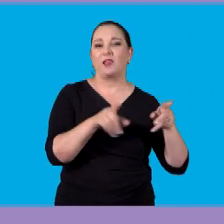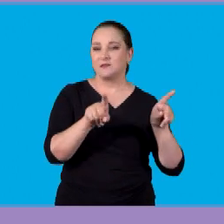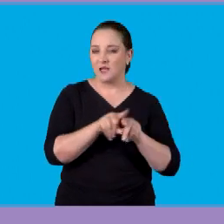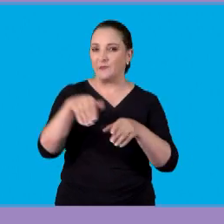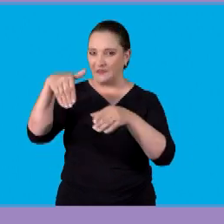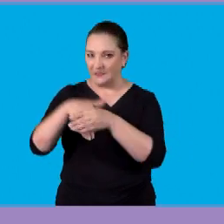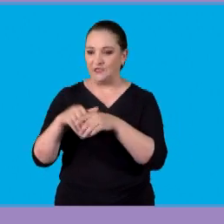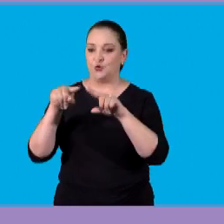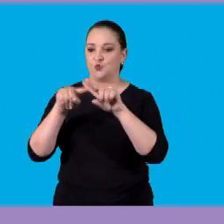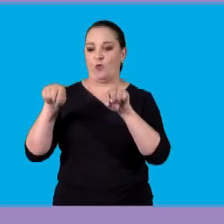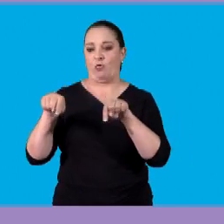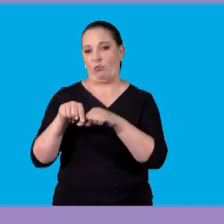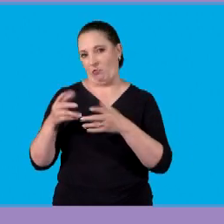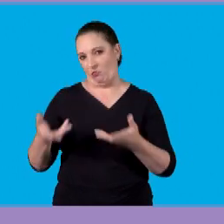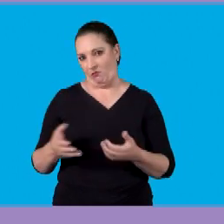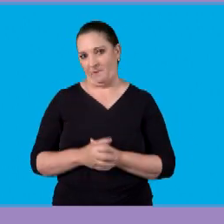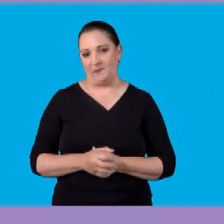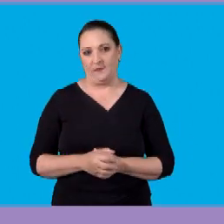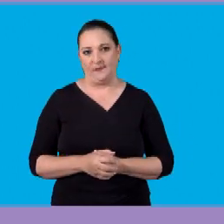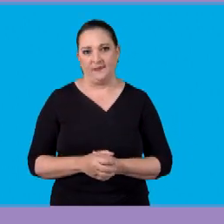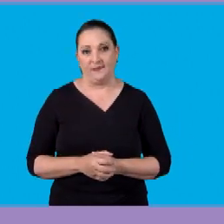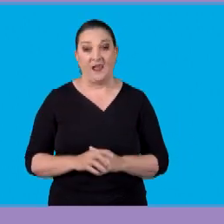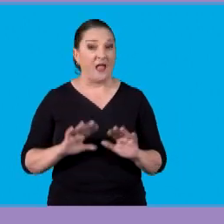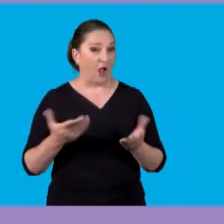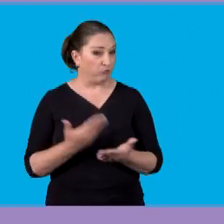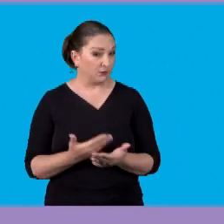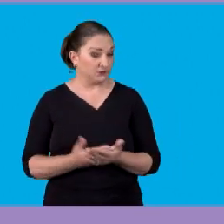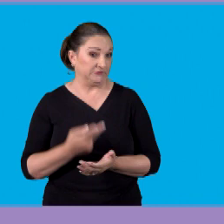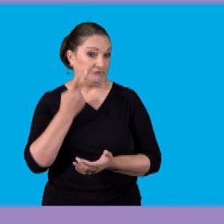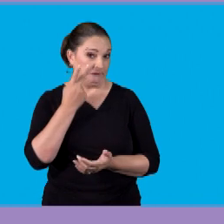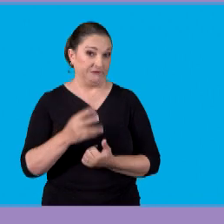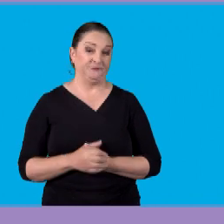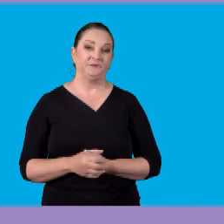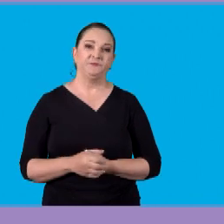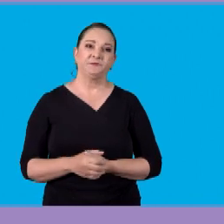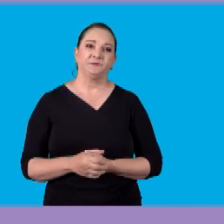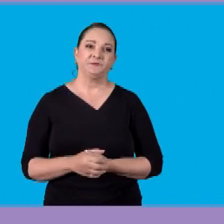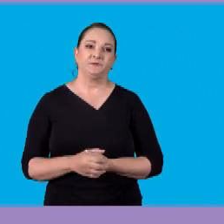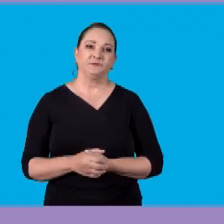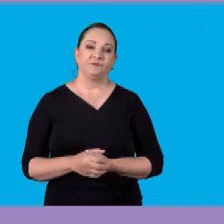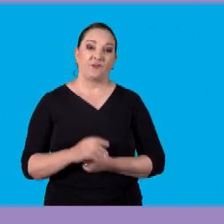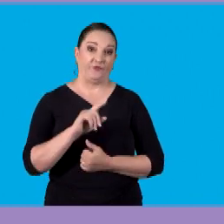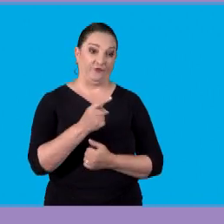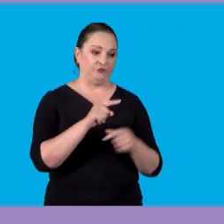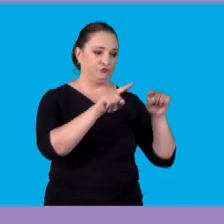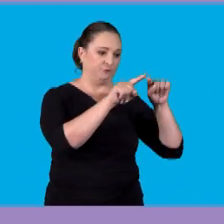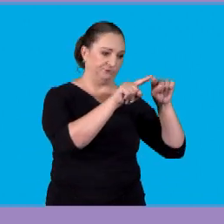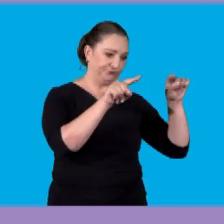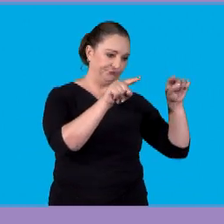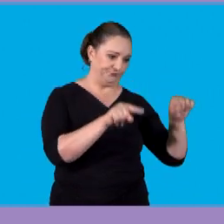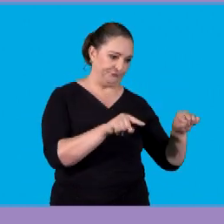square. So let's see how this is possible. Now we are going to be looking at a